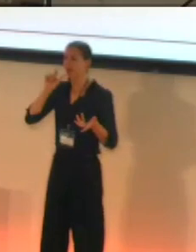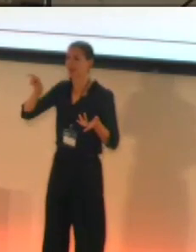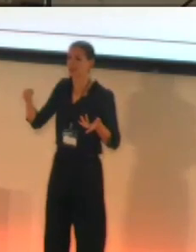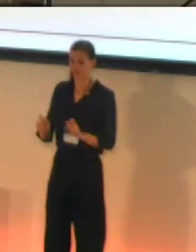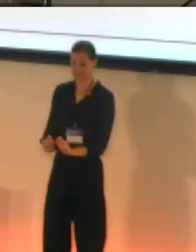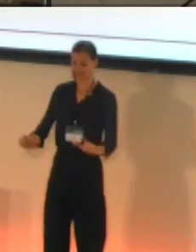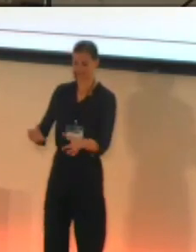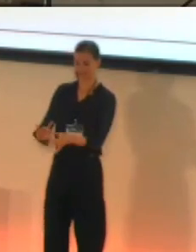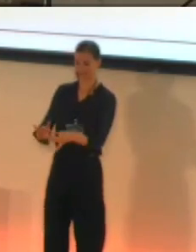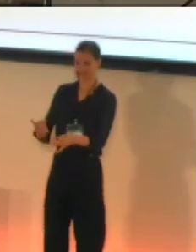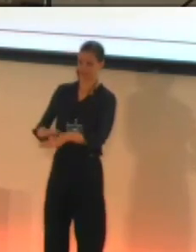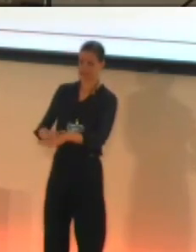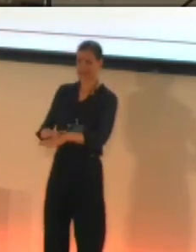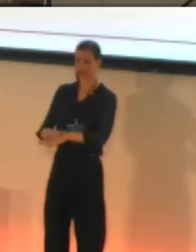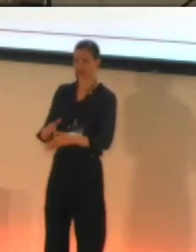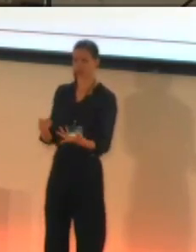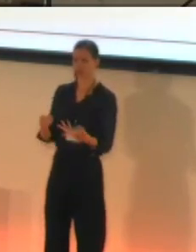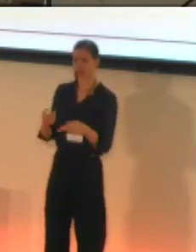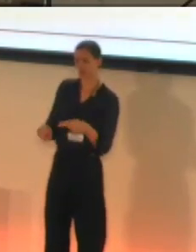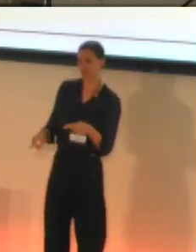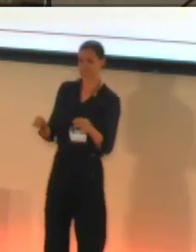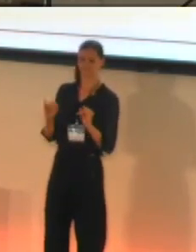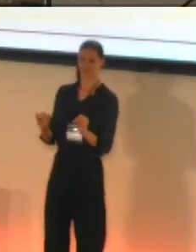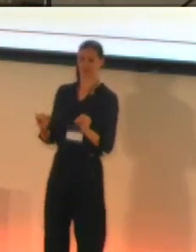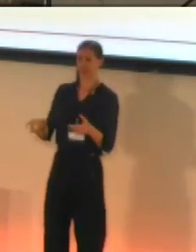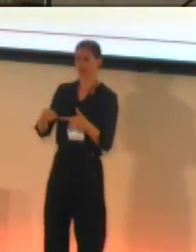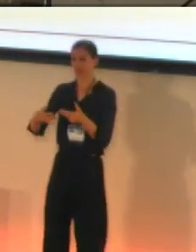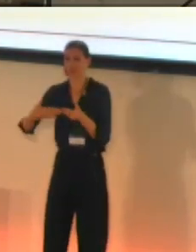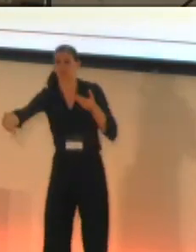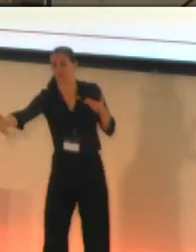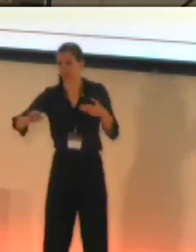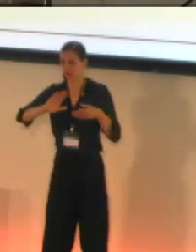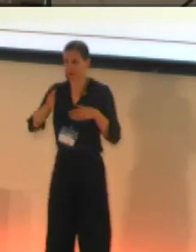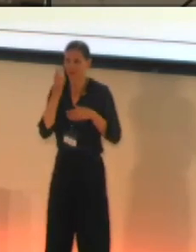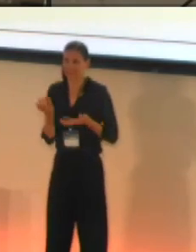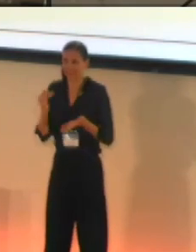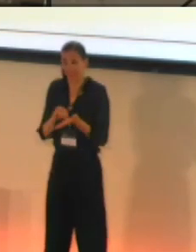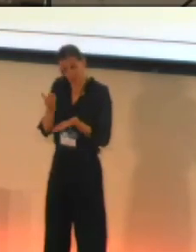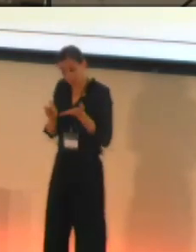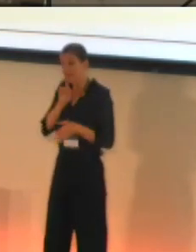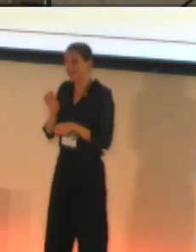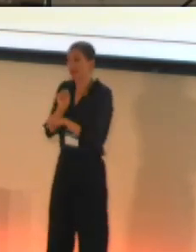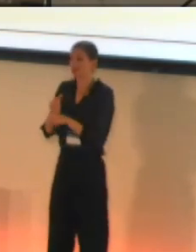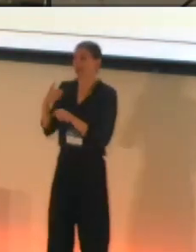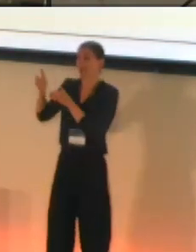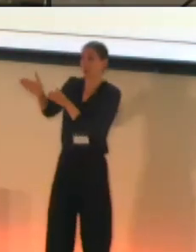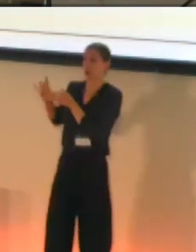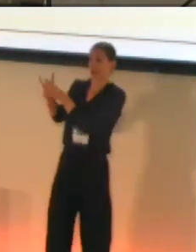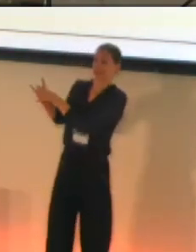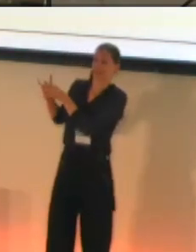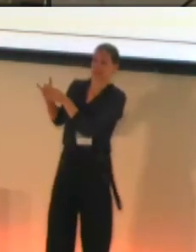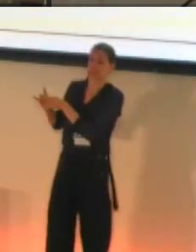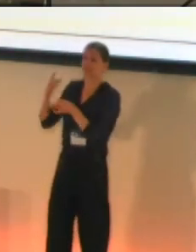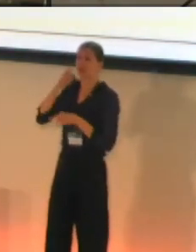or some quick blurbs of instructions that happen once and never again might be a much better practice to use going forward with virtual reality